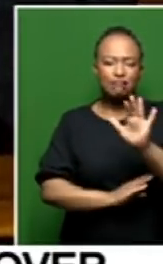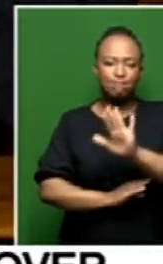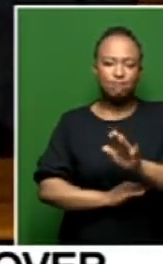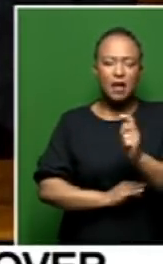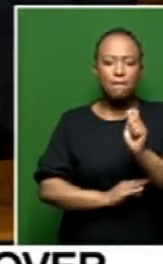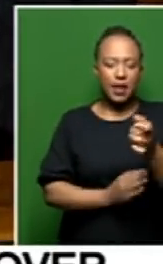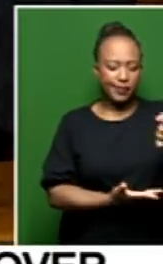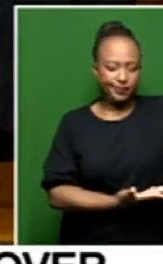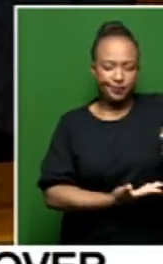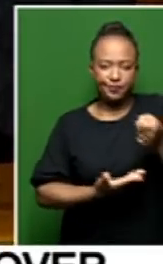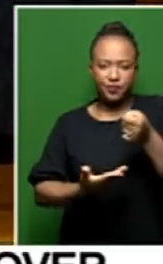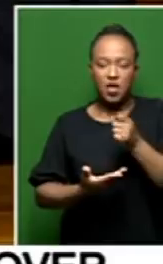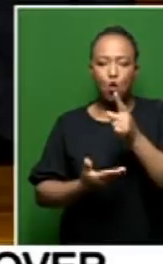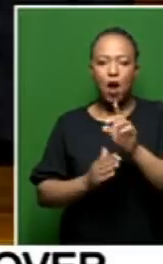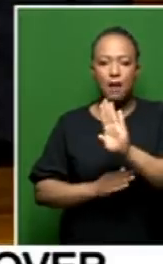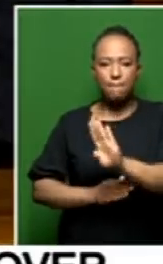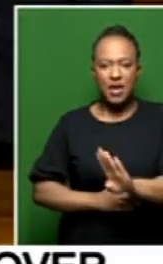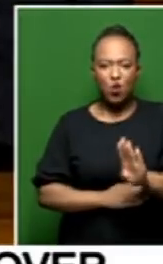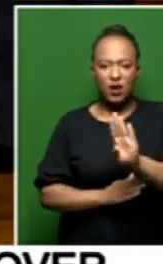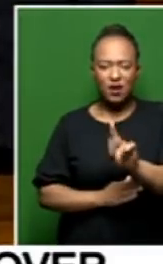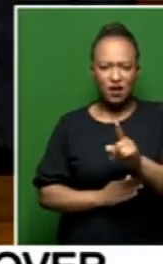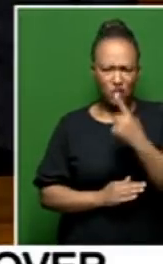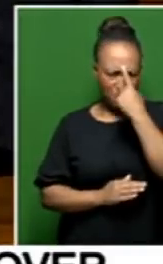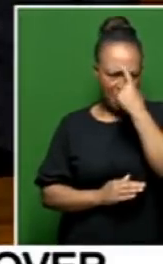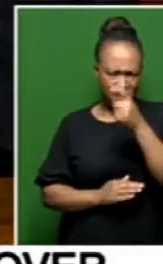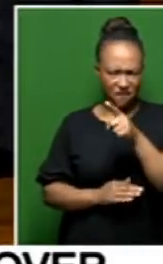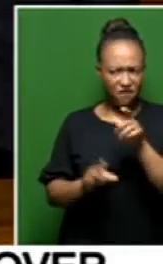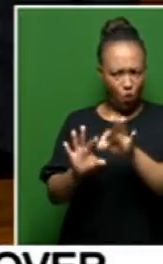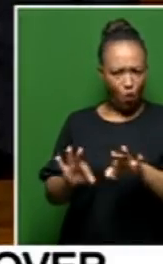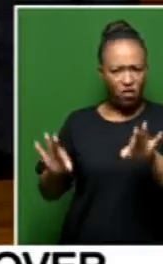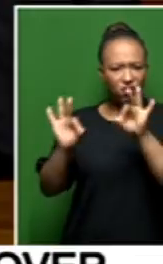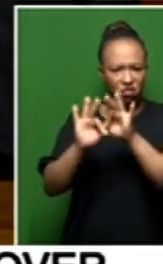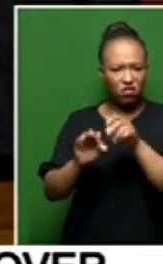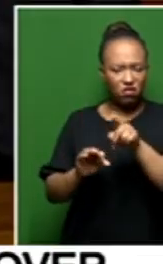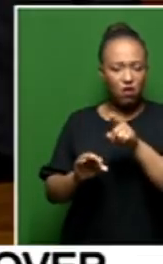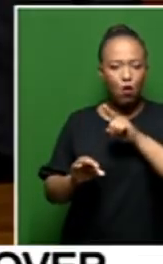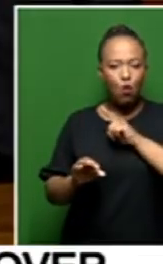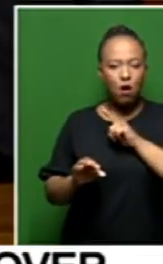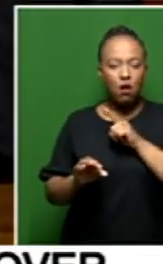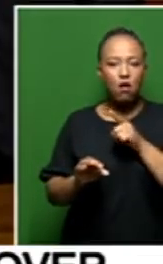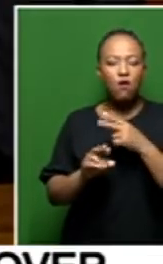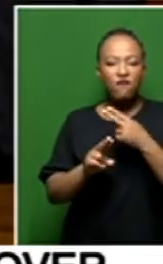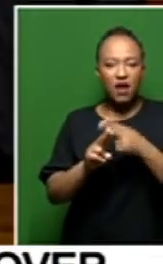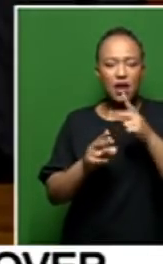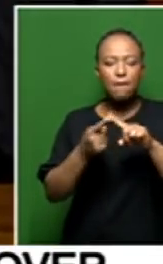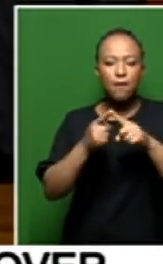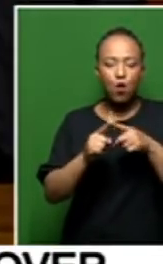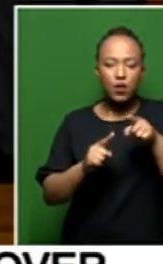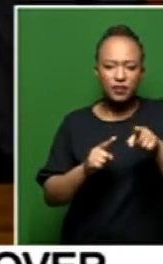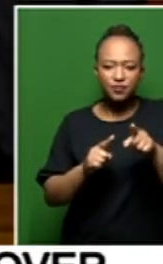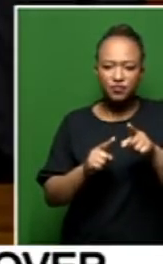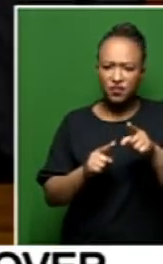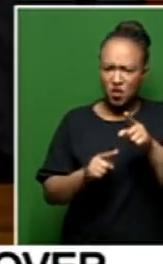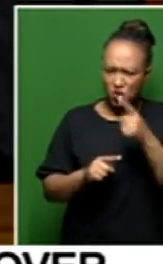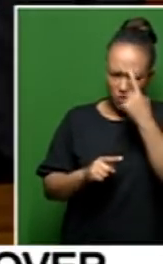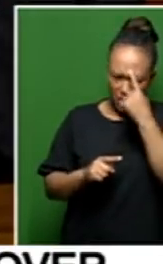R1 billion or more. Do you believe that that is worth it? I know your final sentiments and your final point, but overall,